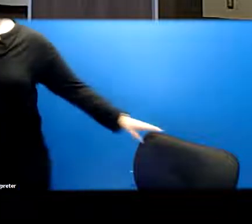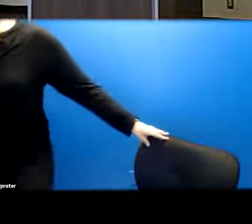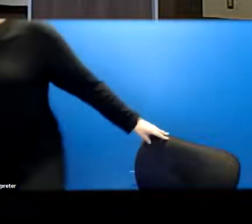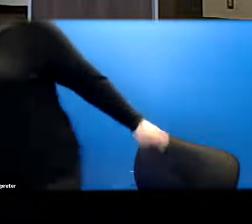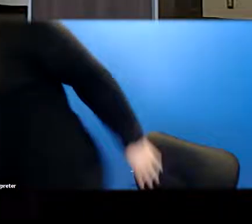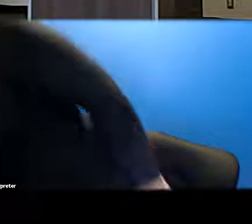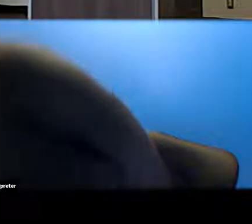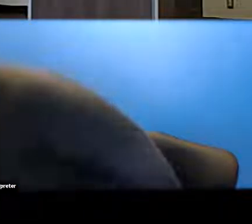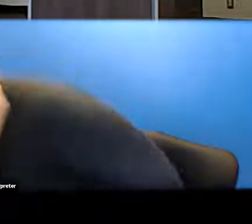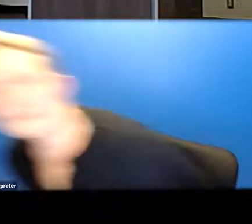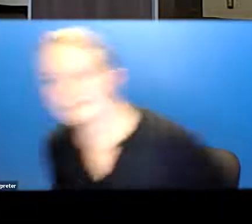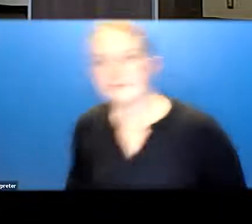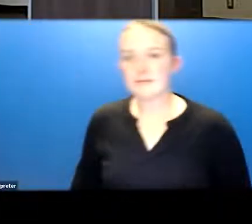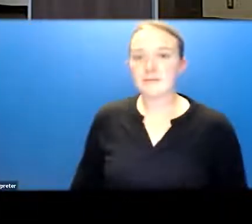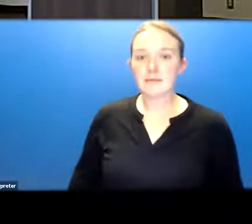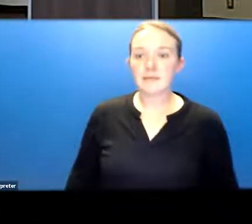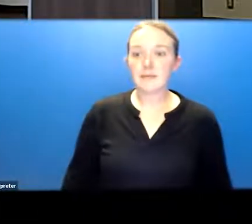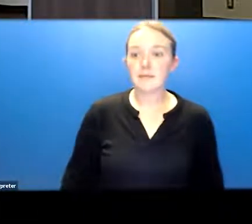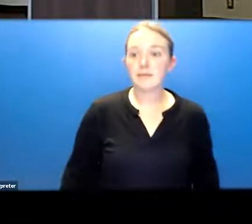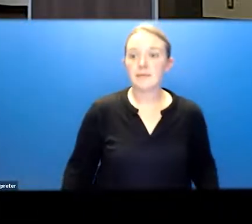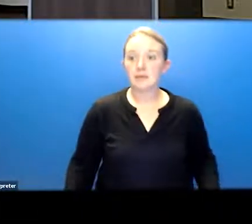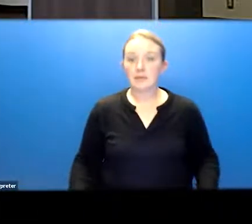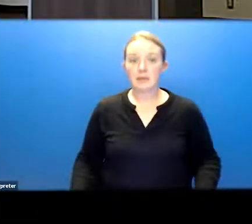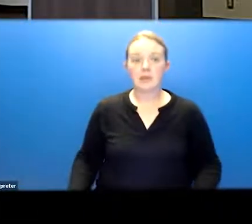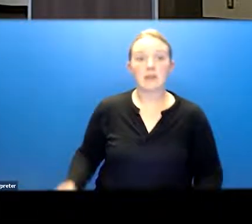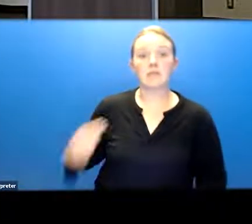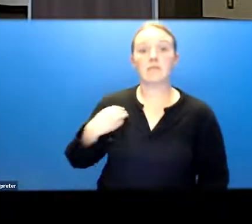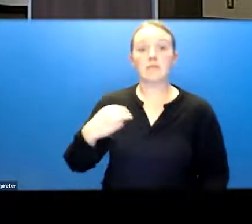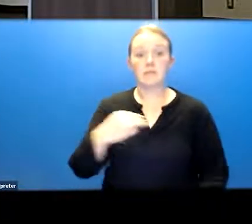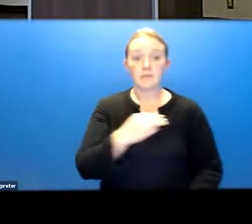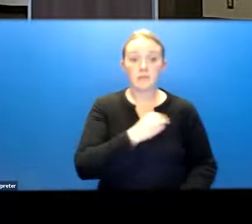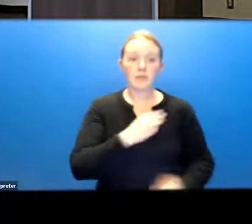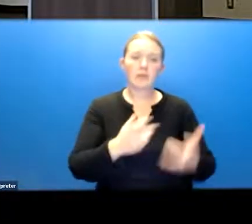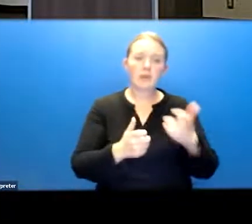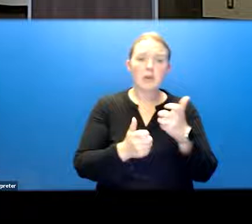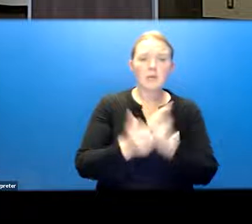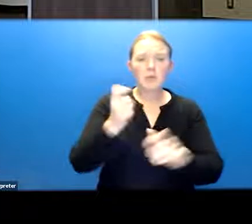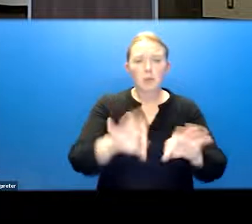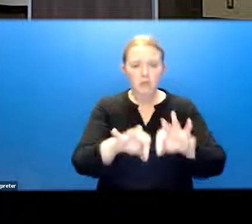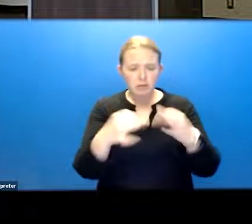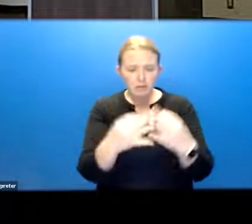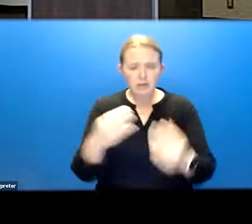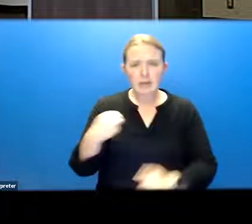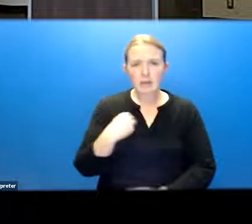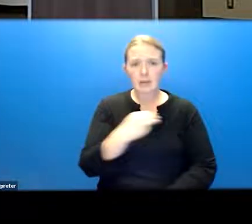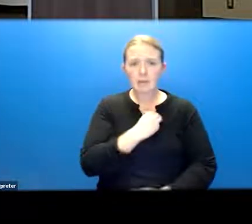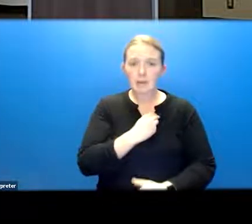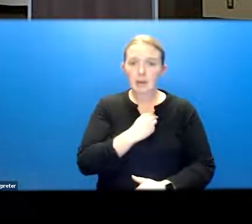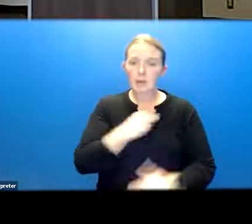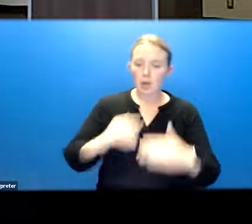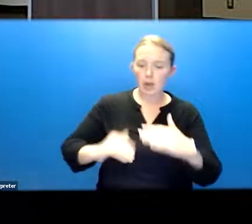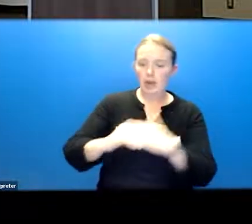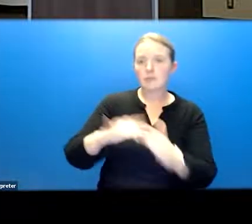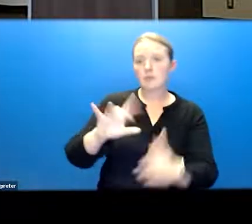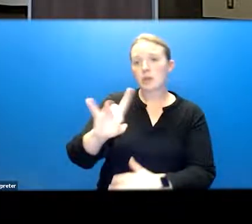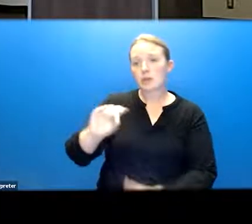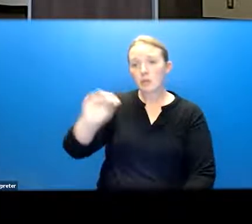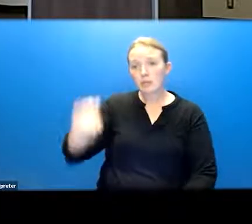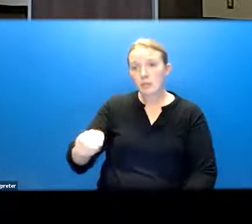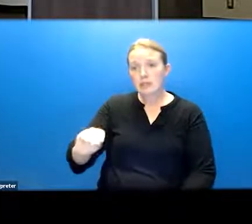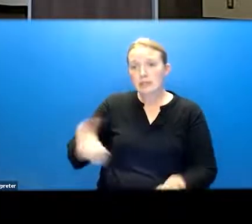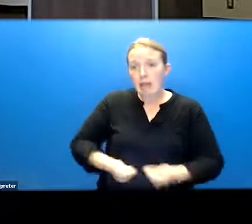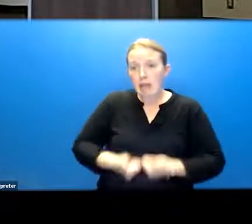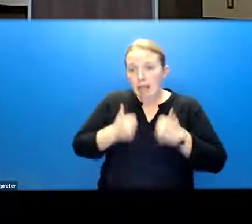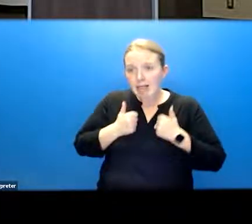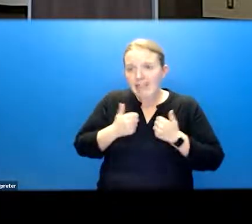All right, so why are family members important? A large majority of family members, up to 88% of individuals, live and reside